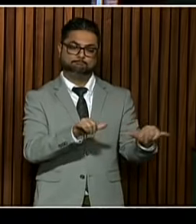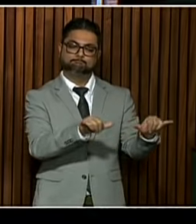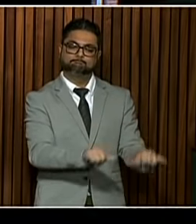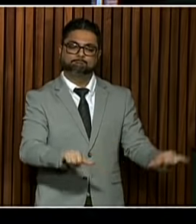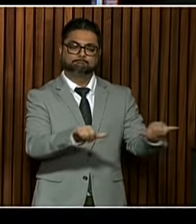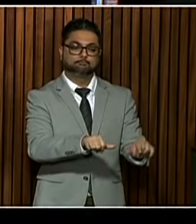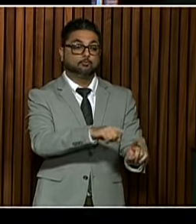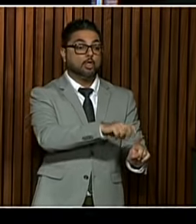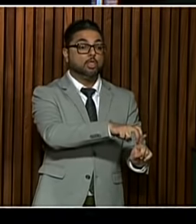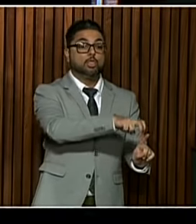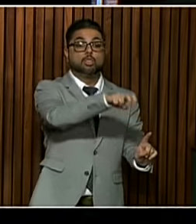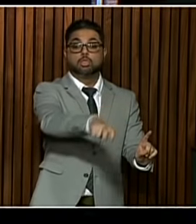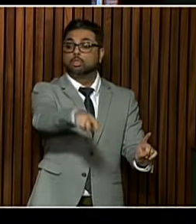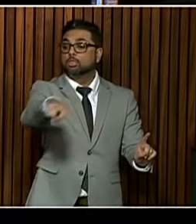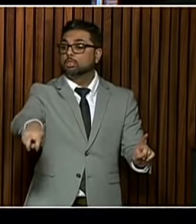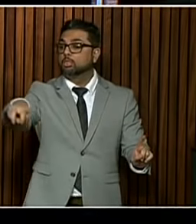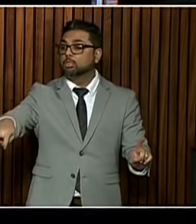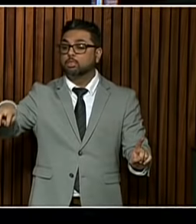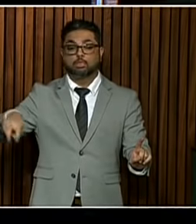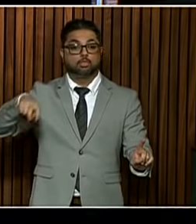up? Yeah,